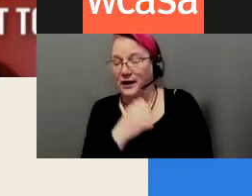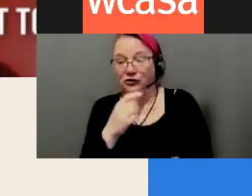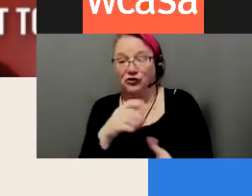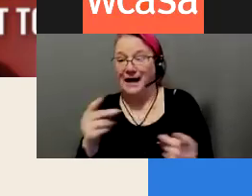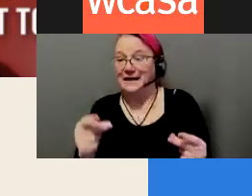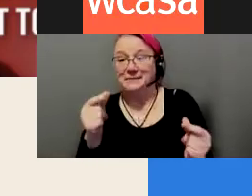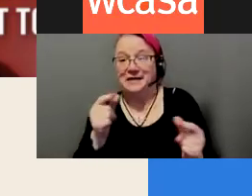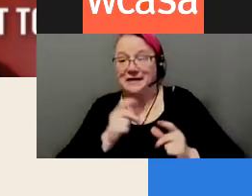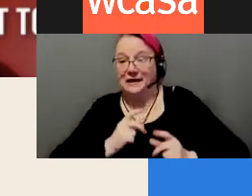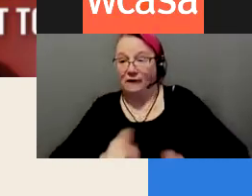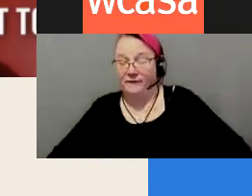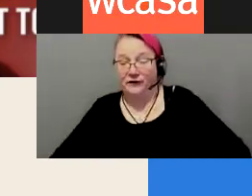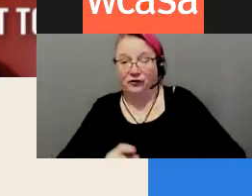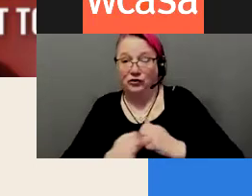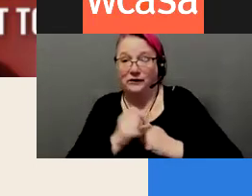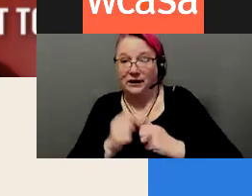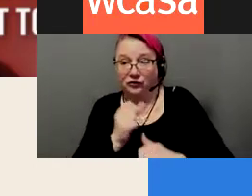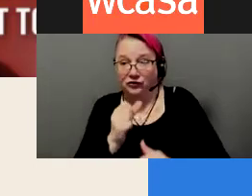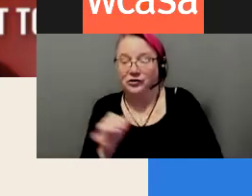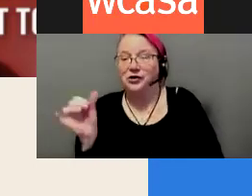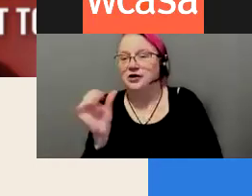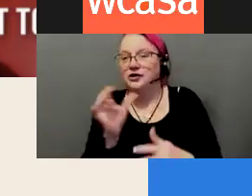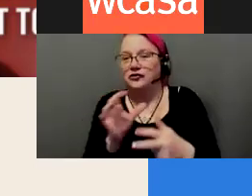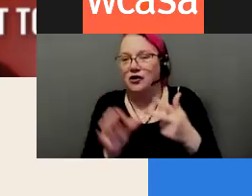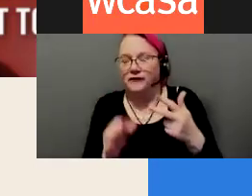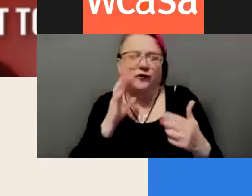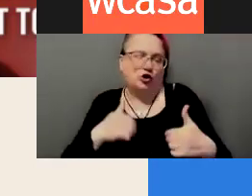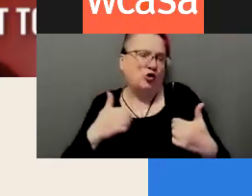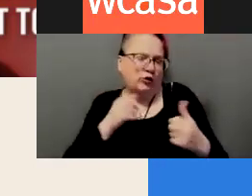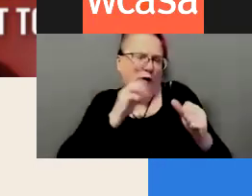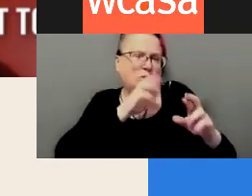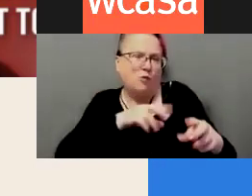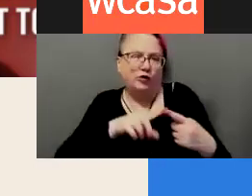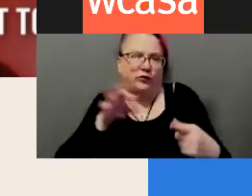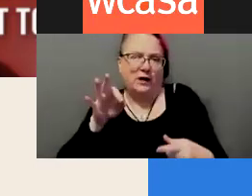danger. It's also an option for youth to report there as well.